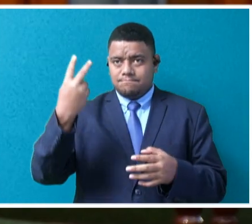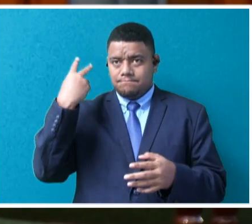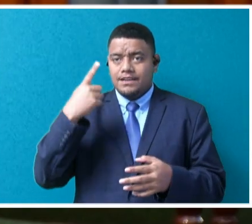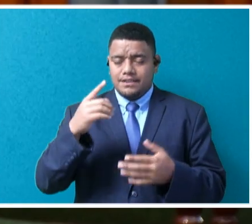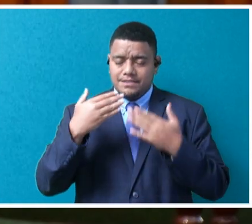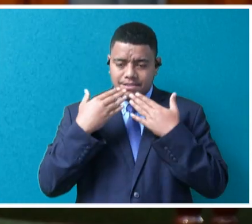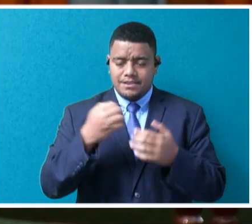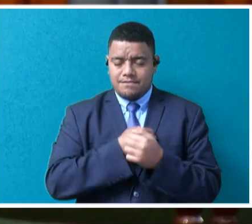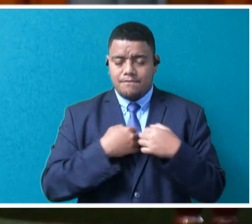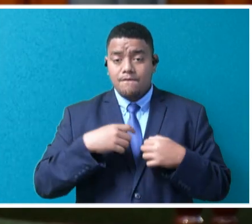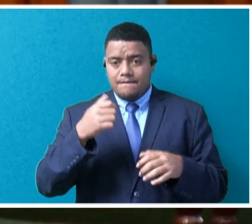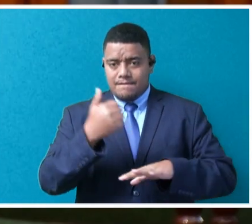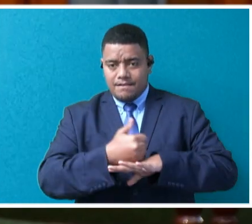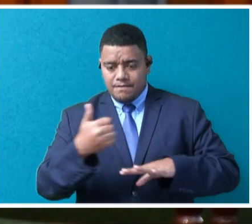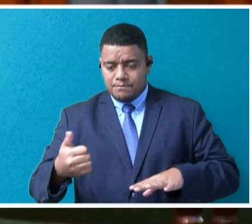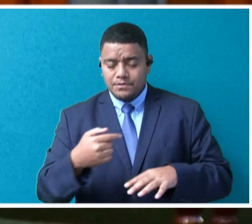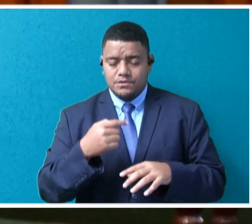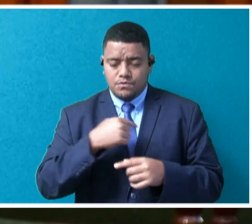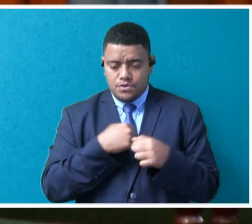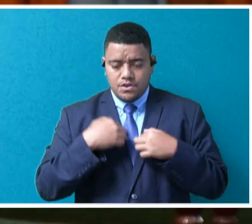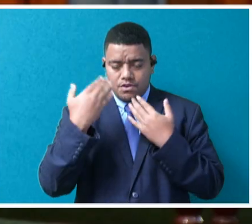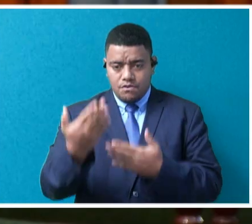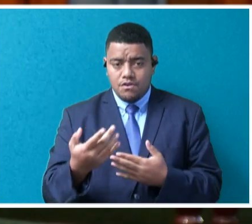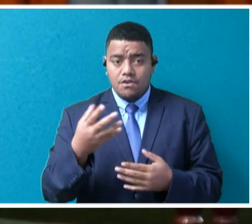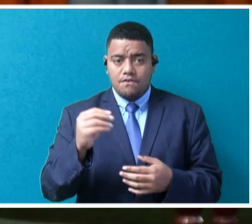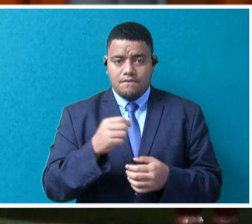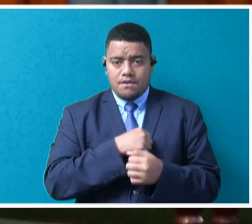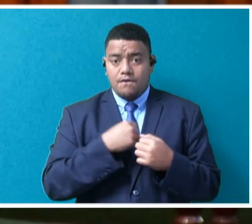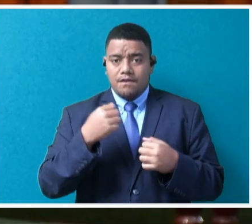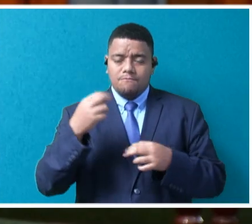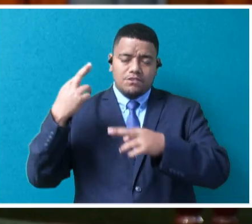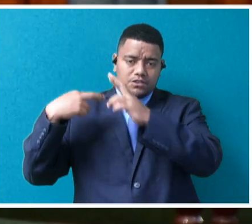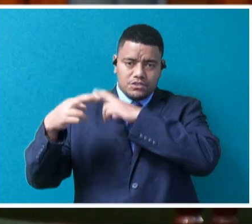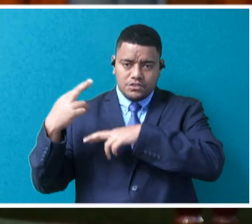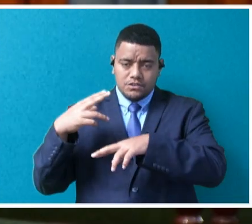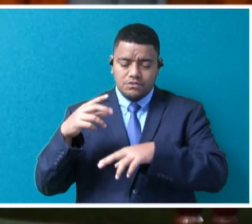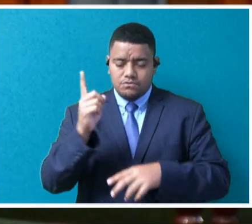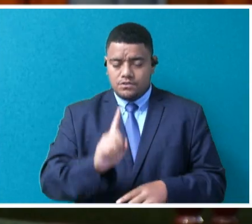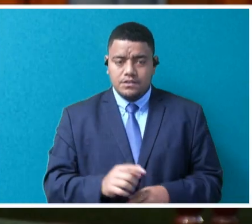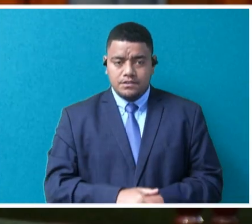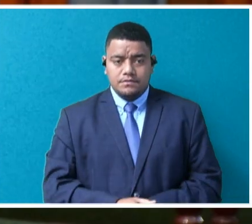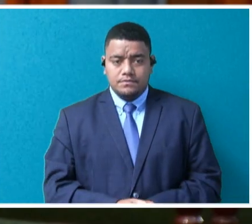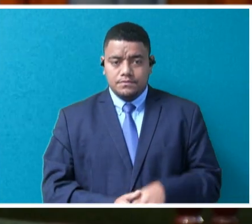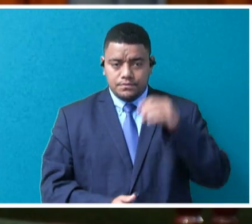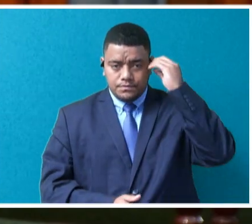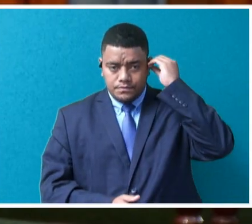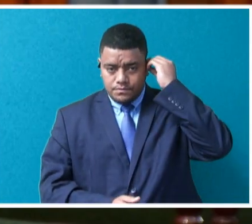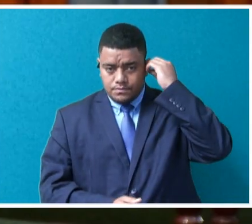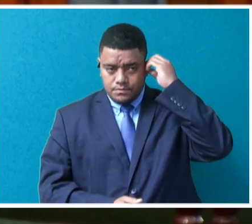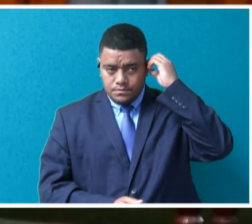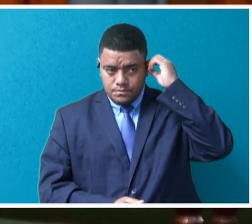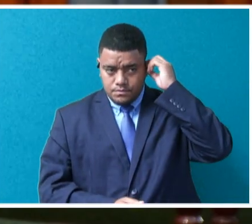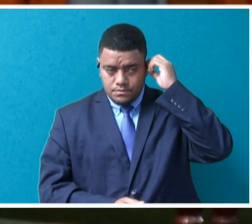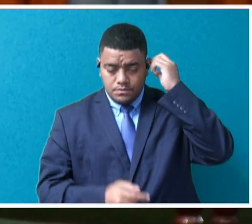our legacy, just as we honor the foresight of our forefathers today. Mr. Speaker, sir, the